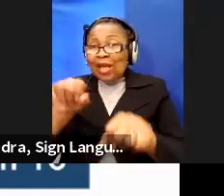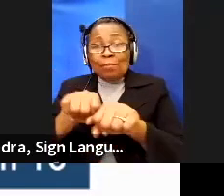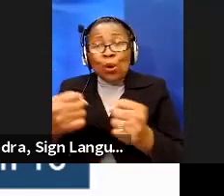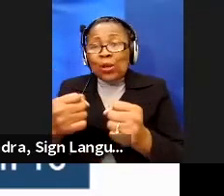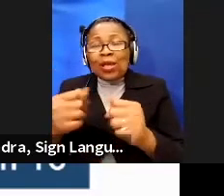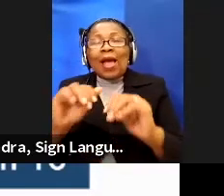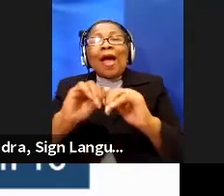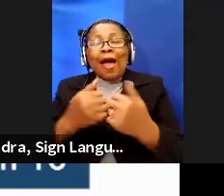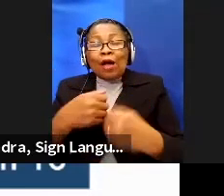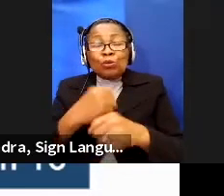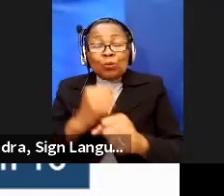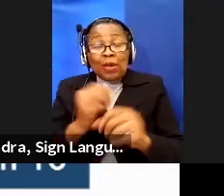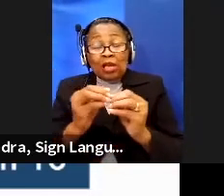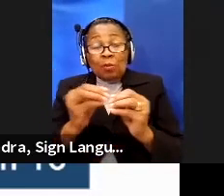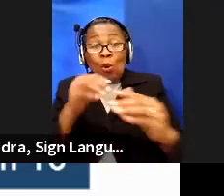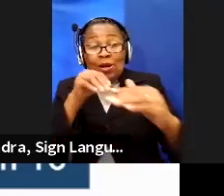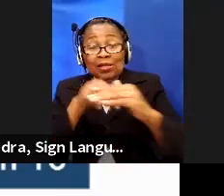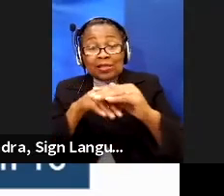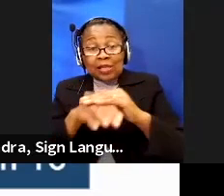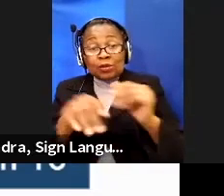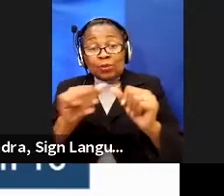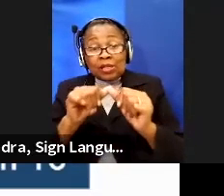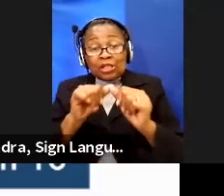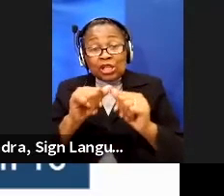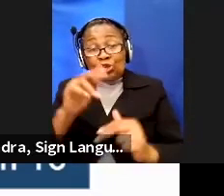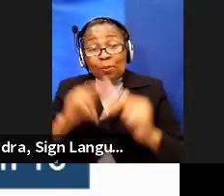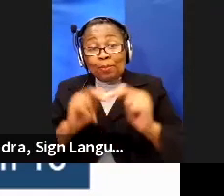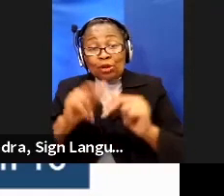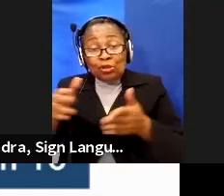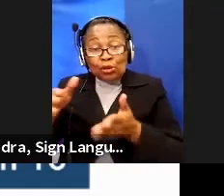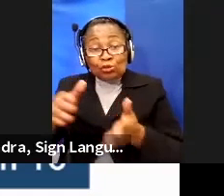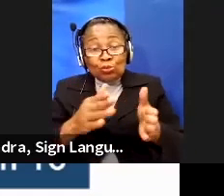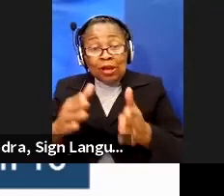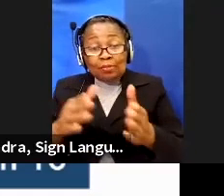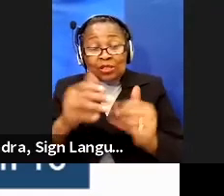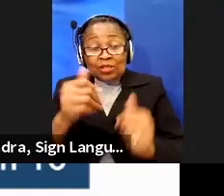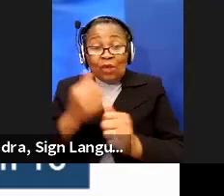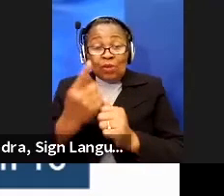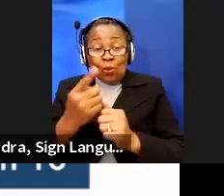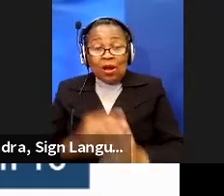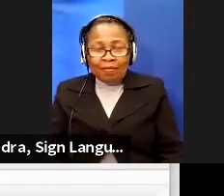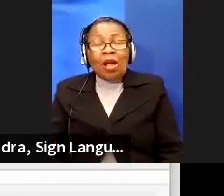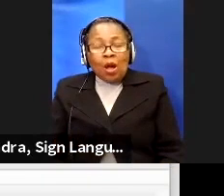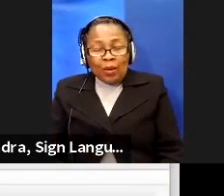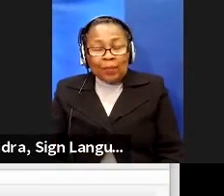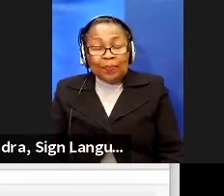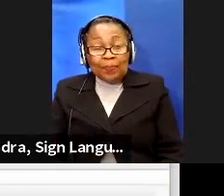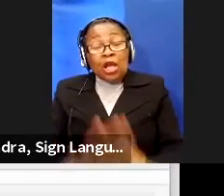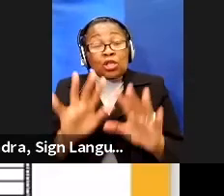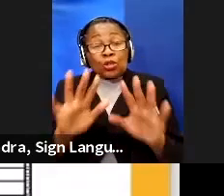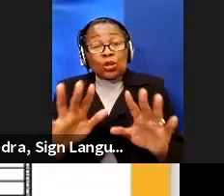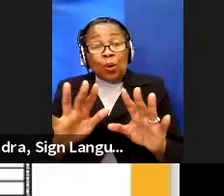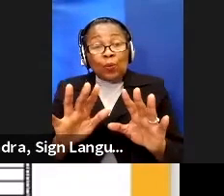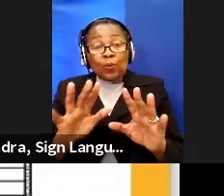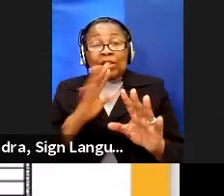make it more accessible and keep building those ramps for everyone. Next slide. Title, Customer Service and Building Relationships. So let's talk a little bit about